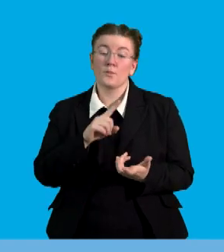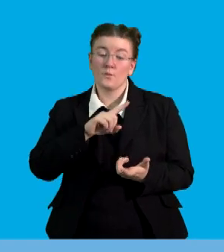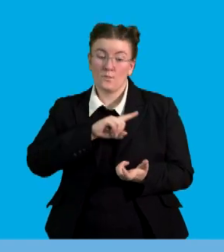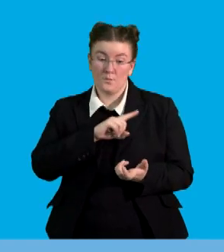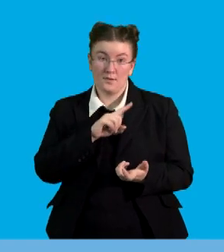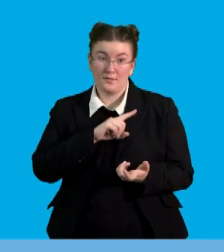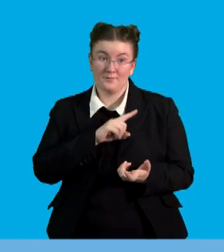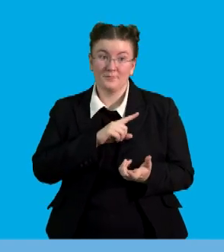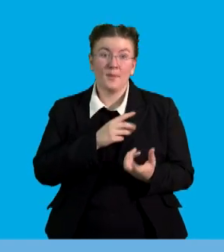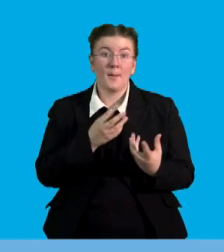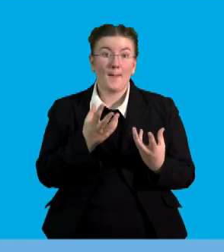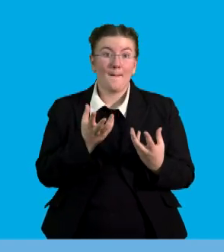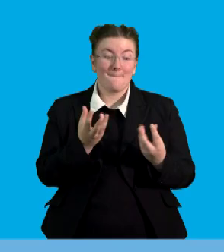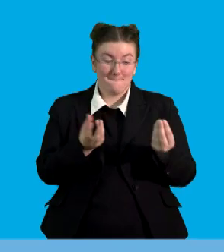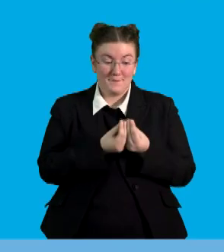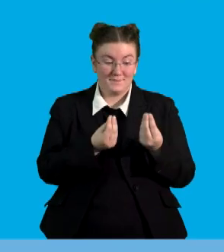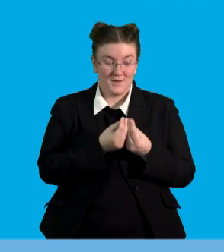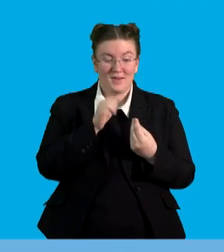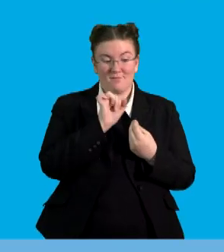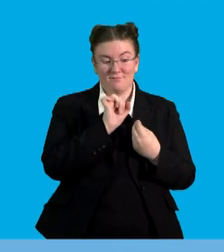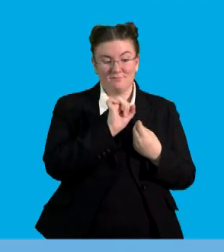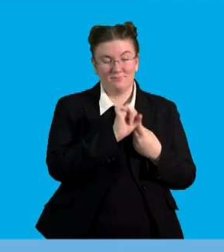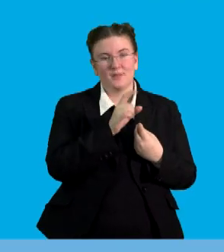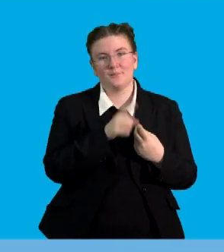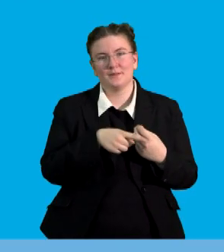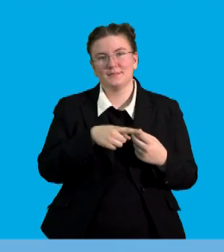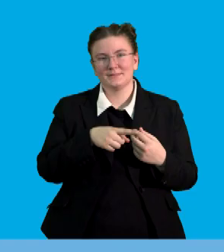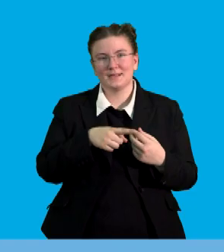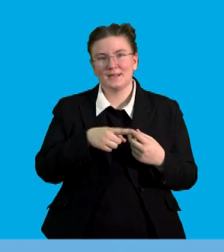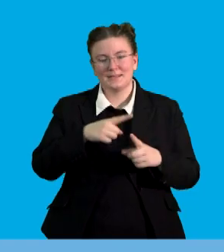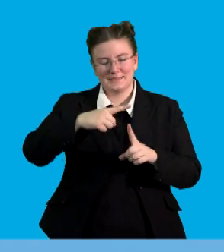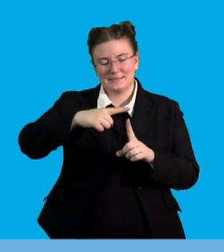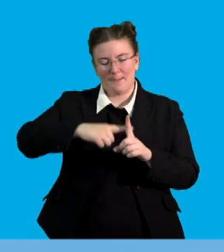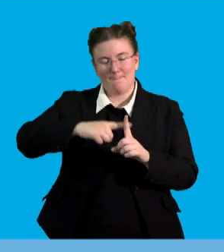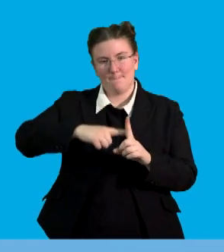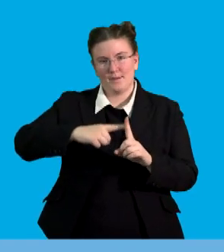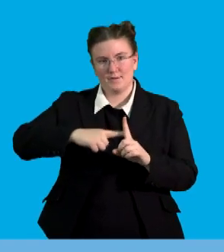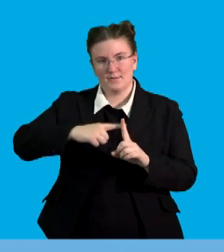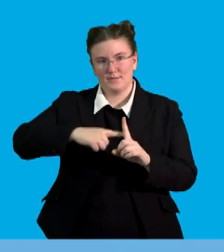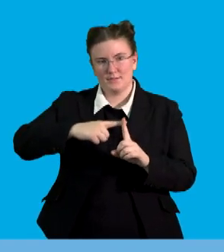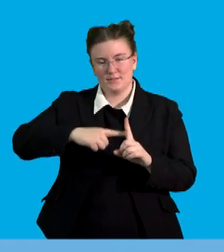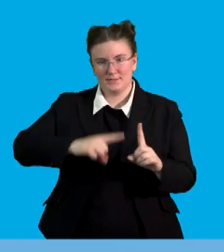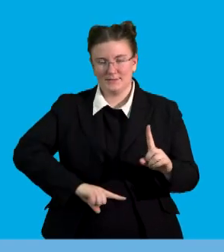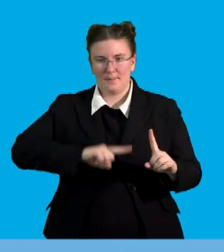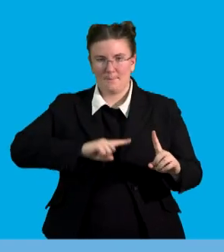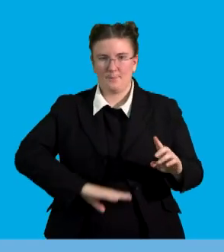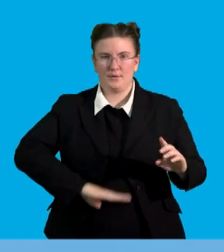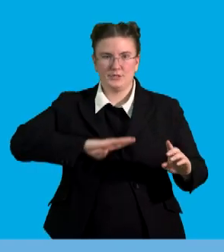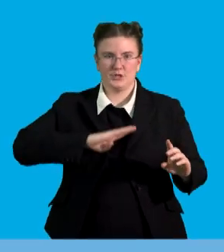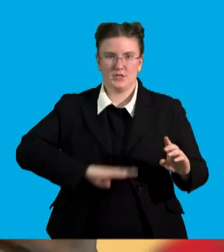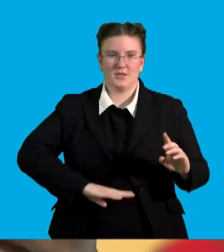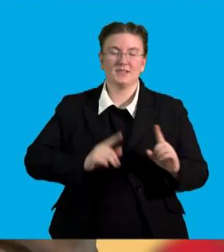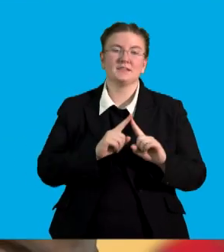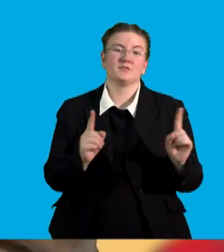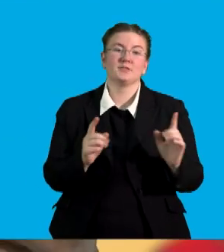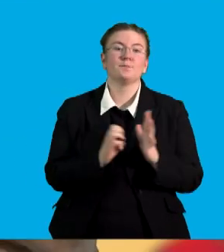material? That is because that material would have to be at different temperatures to be in different states. When we take